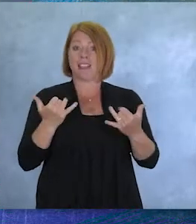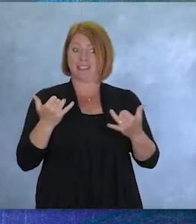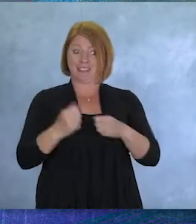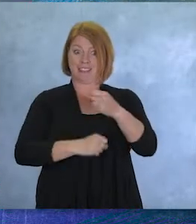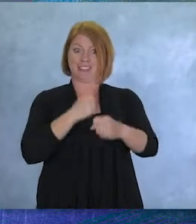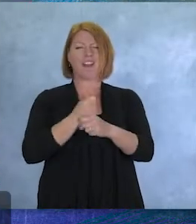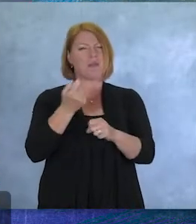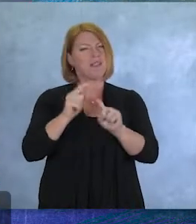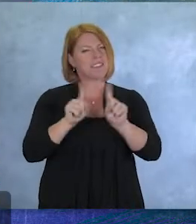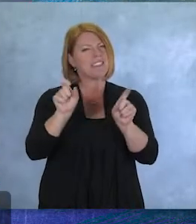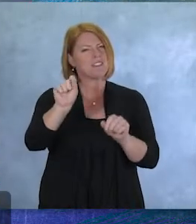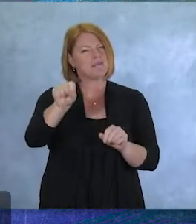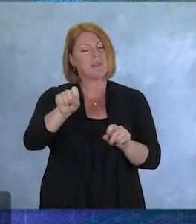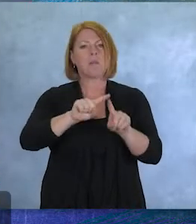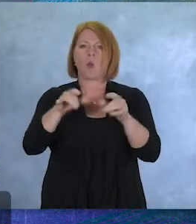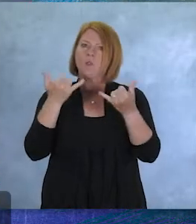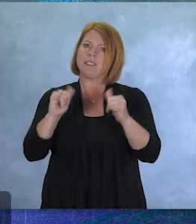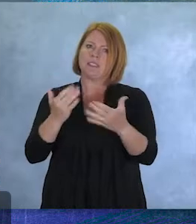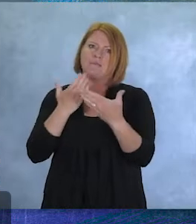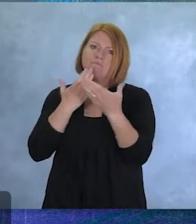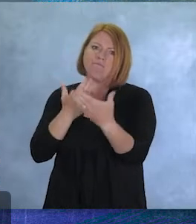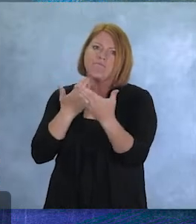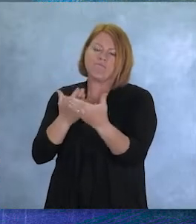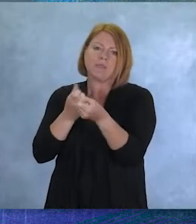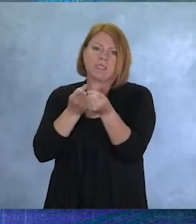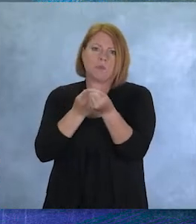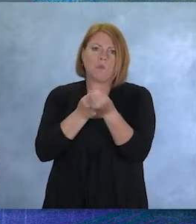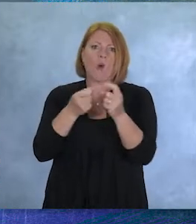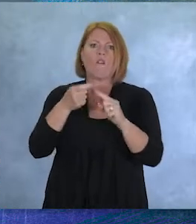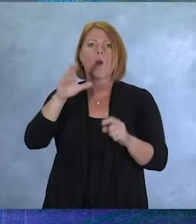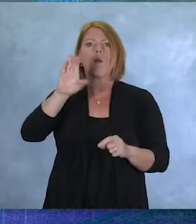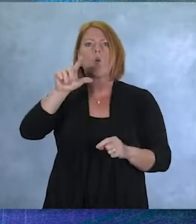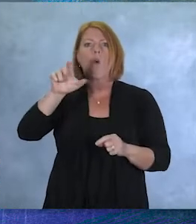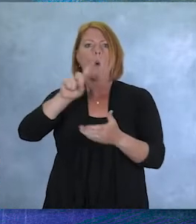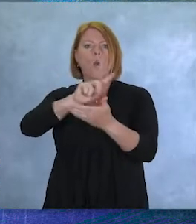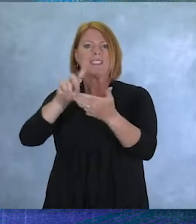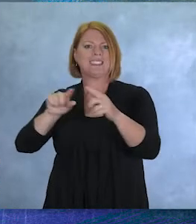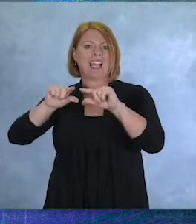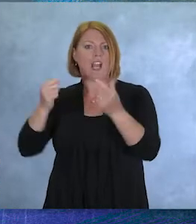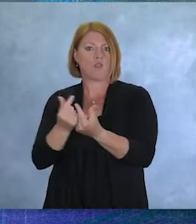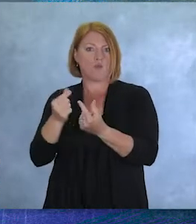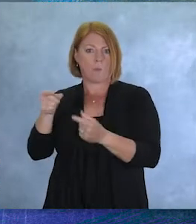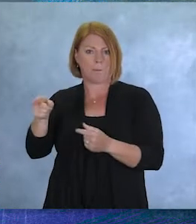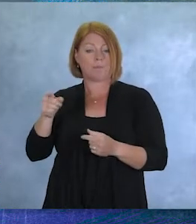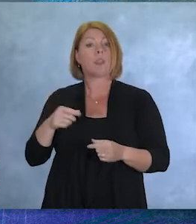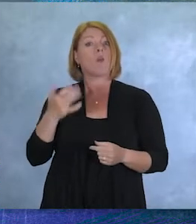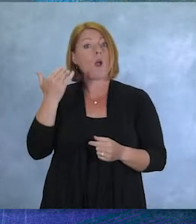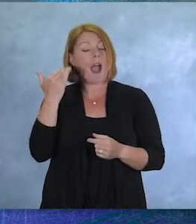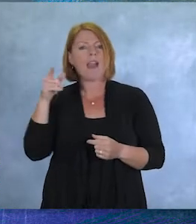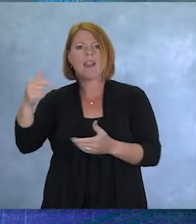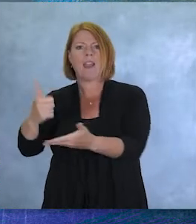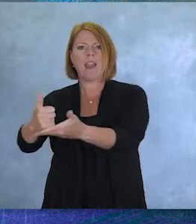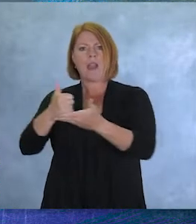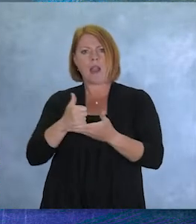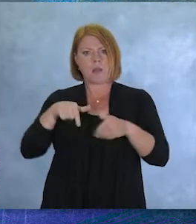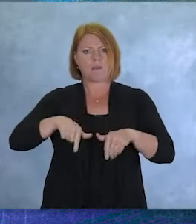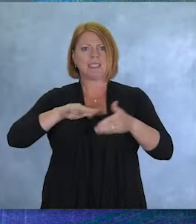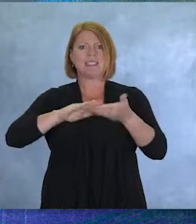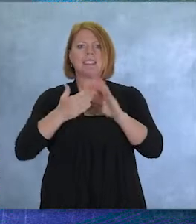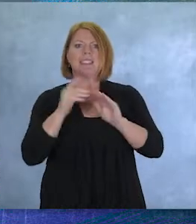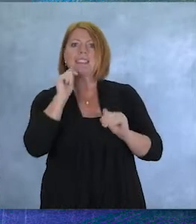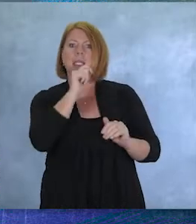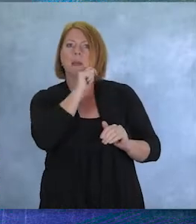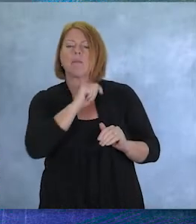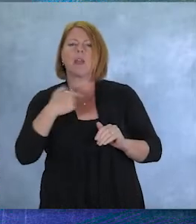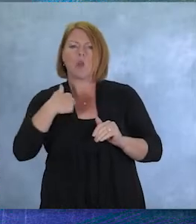different this year, we are thankful for the consistent support of Cole Design Group, Inc. Cole assisted the City of Tempe